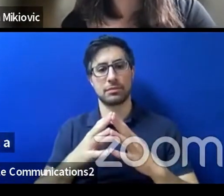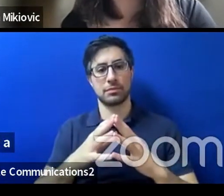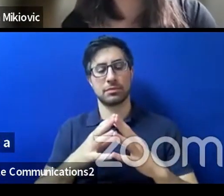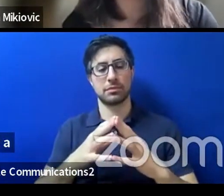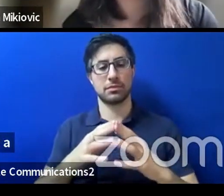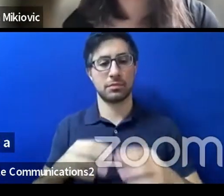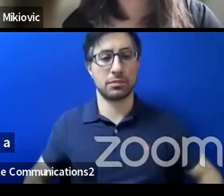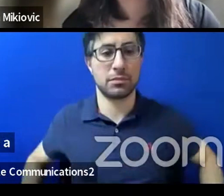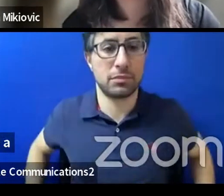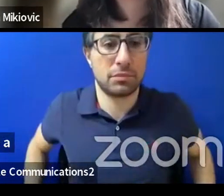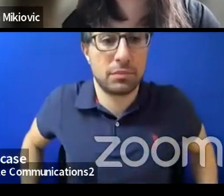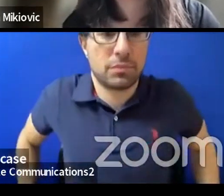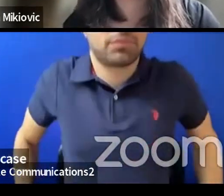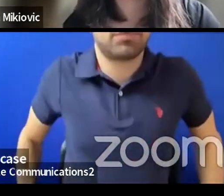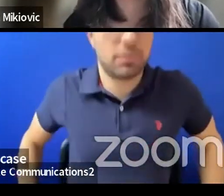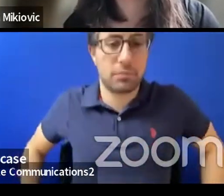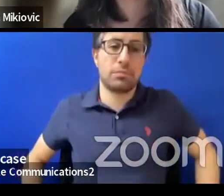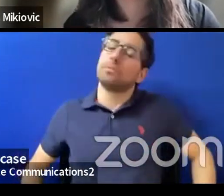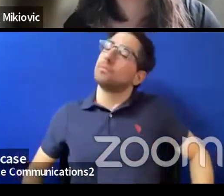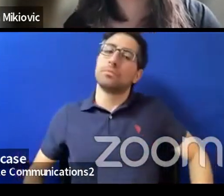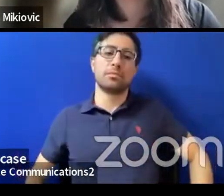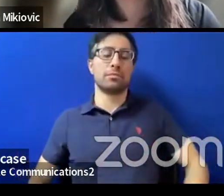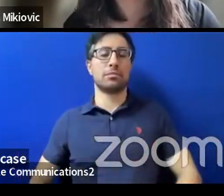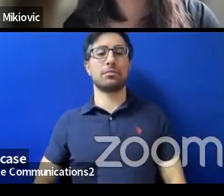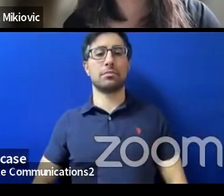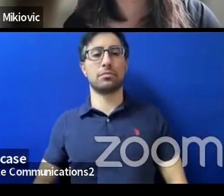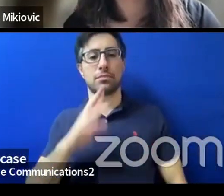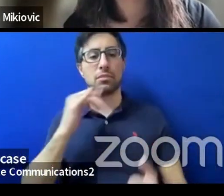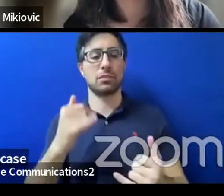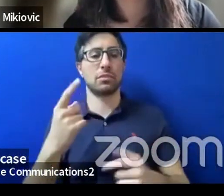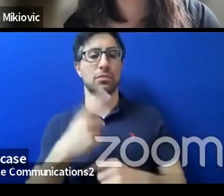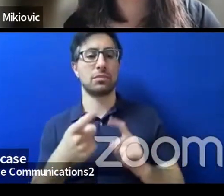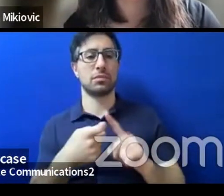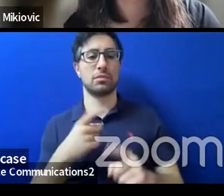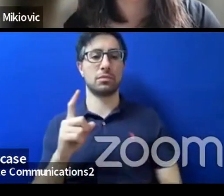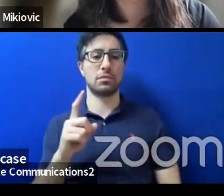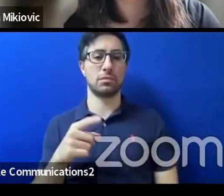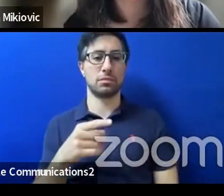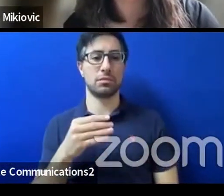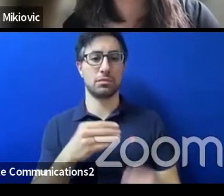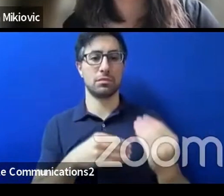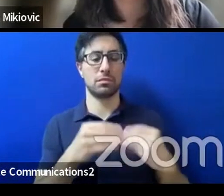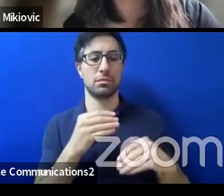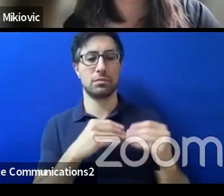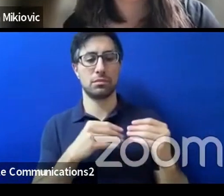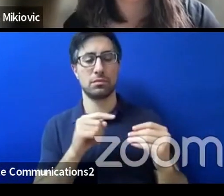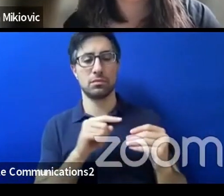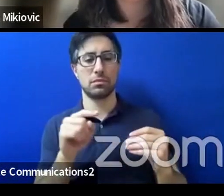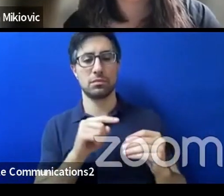I speak today from MAiD, the ancestral